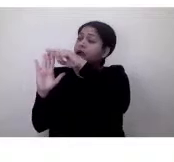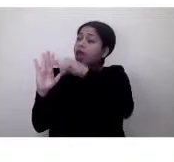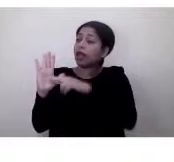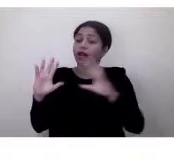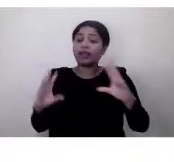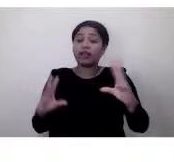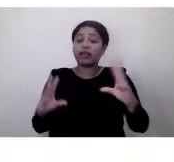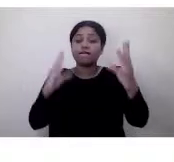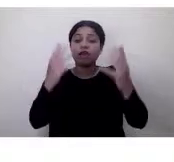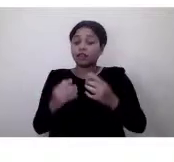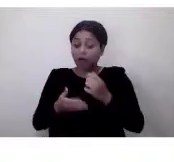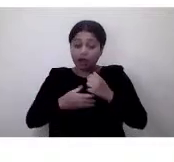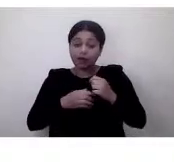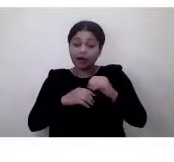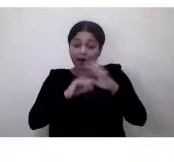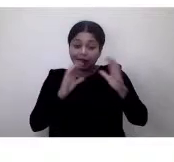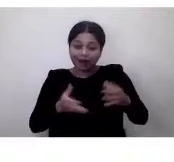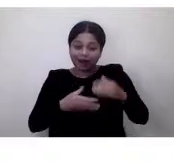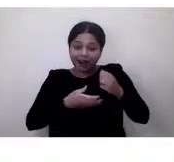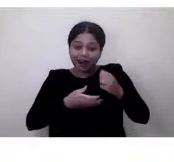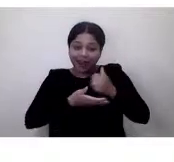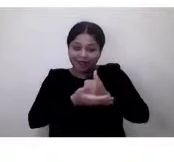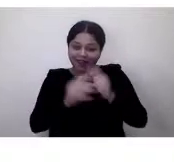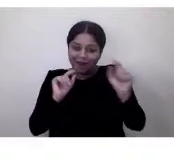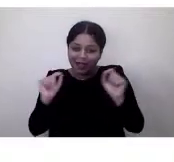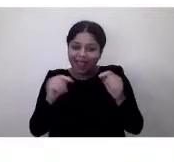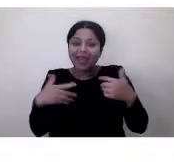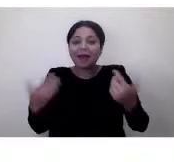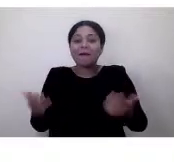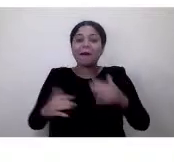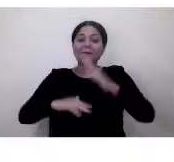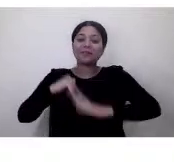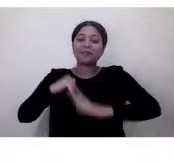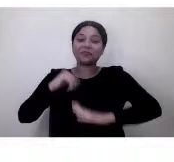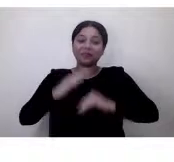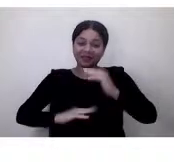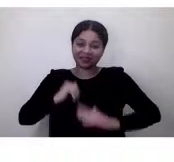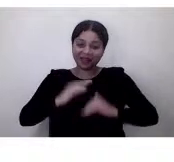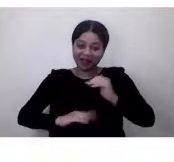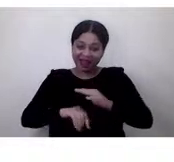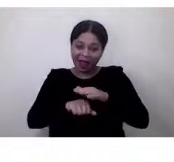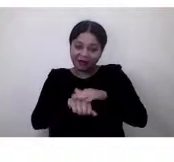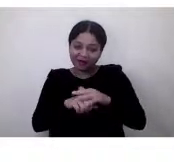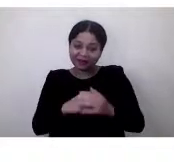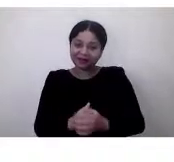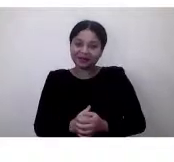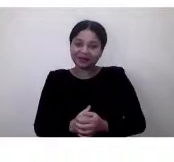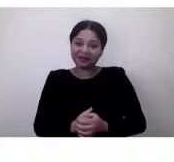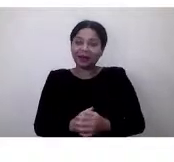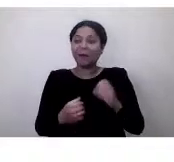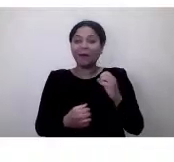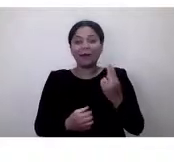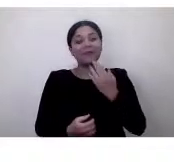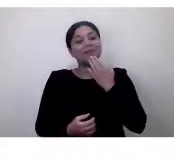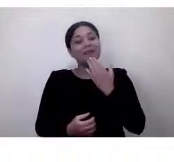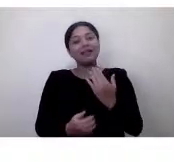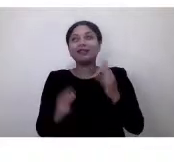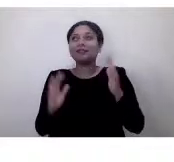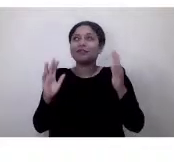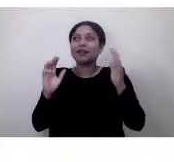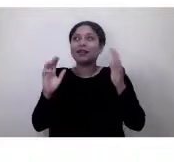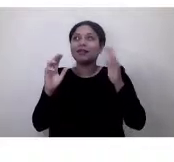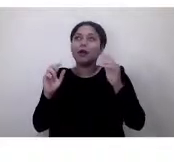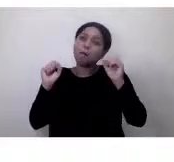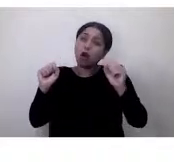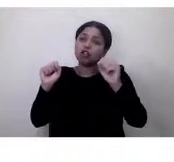party? Or ask them to design a podcast on cycling. And podcast